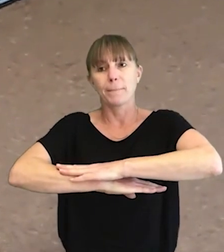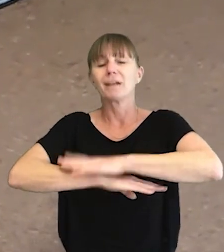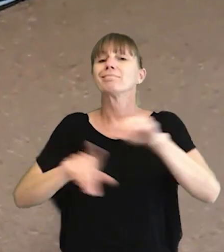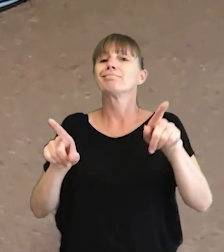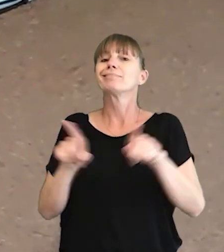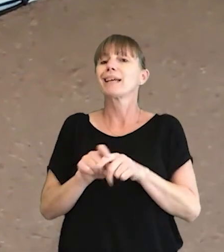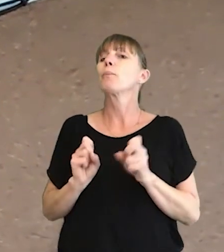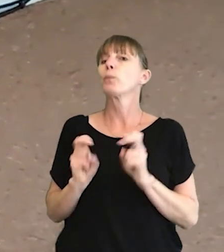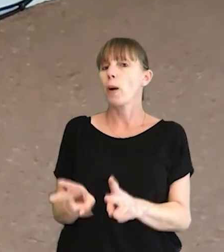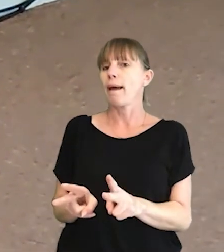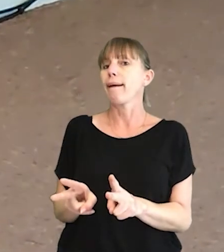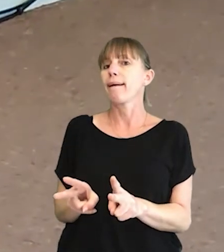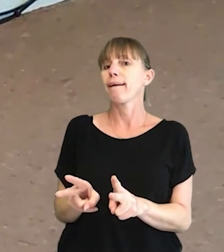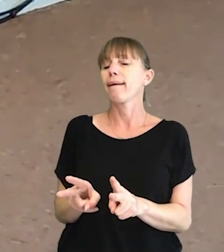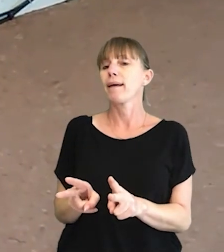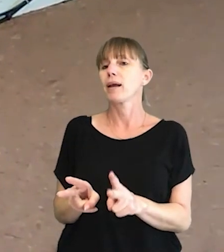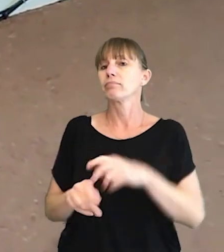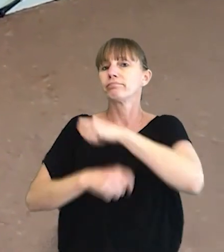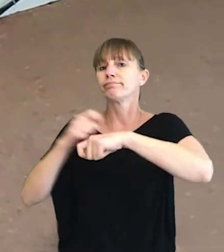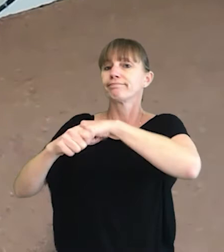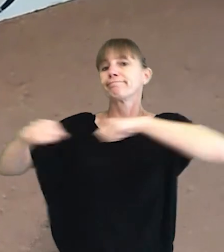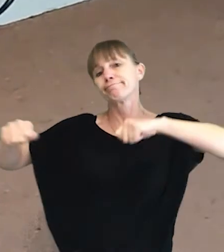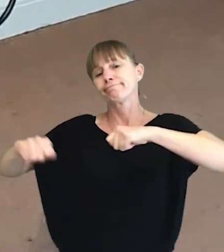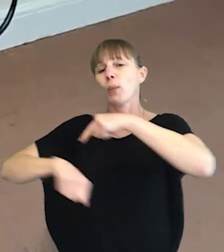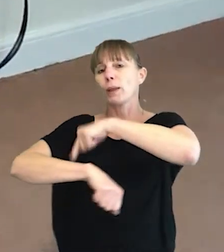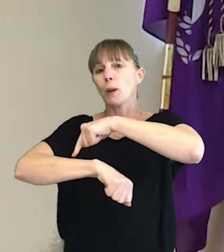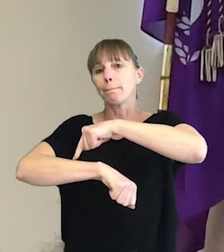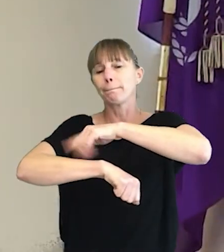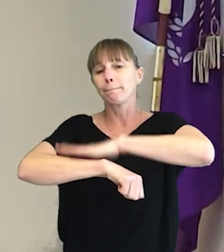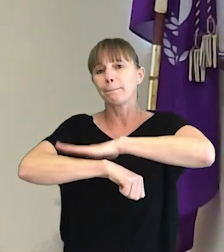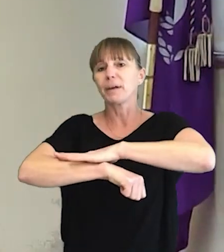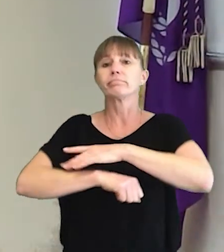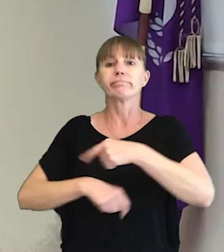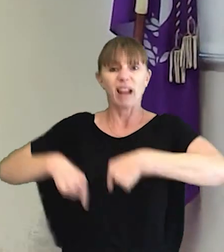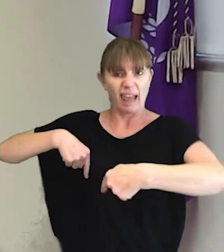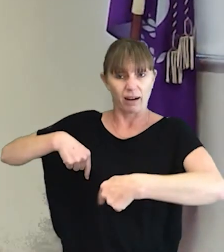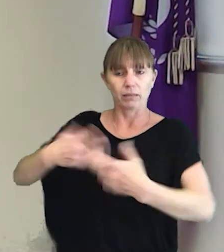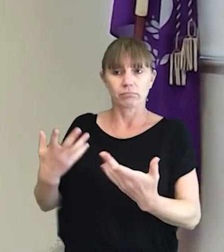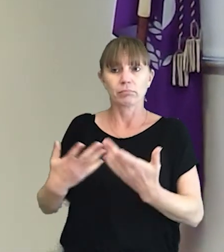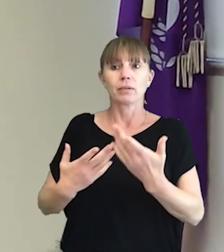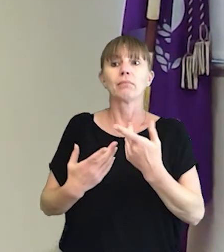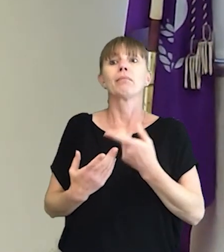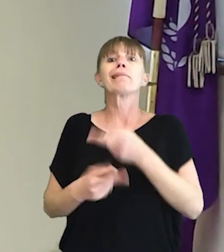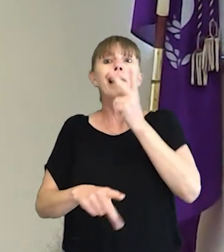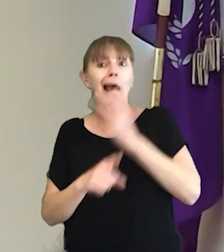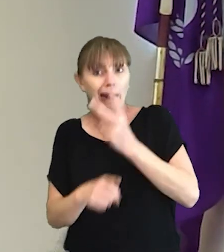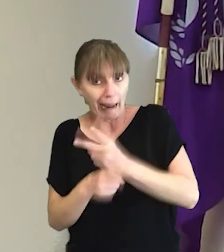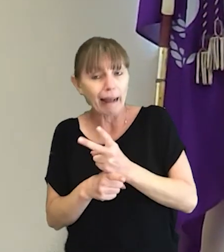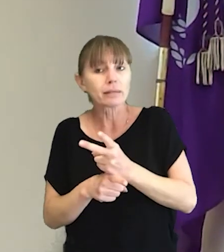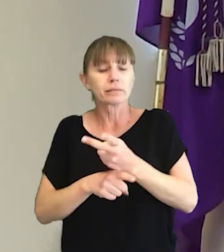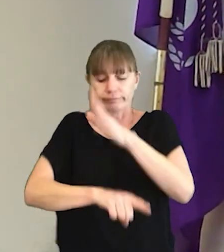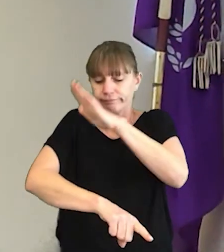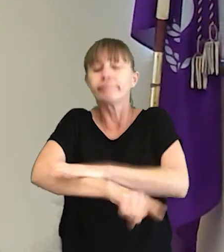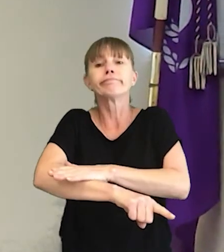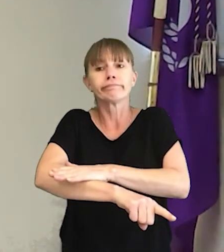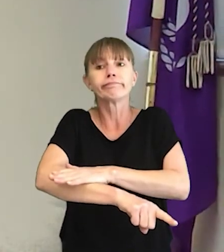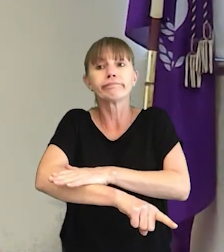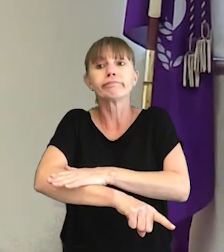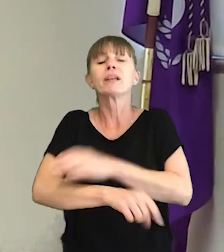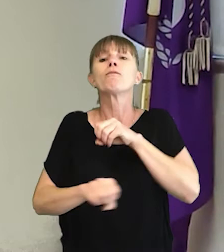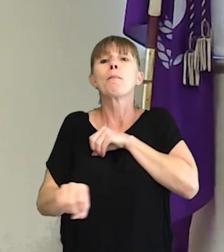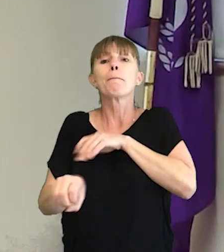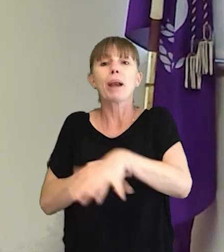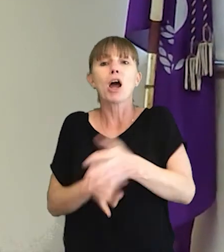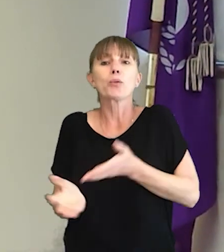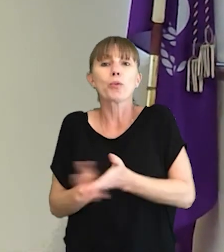in the same manner that we have done there, tying on top again. Put that on top of that one, we would tie again on top of the cut. If the